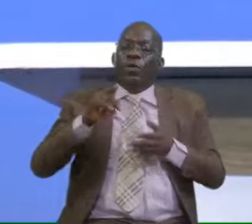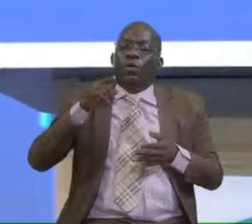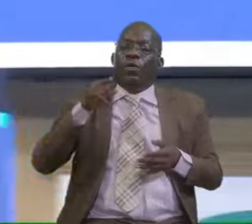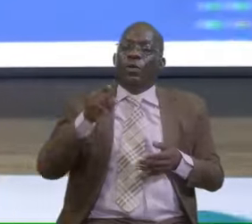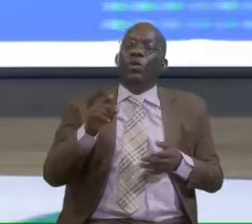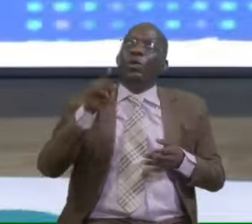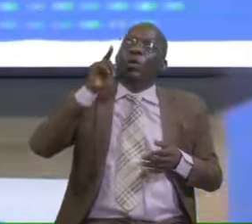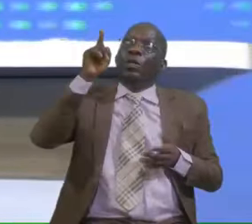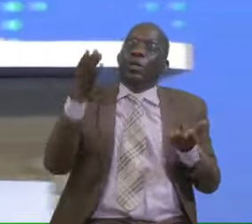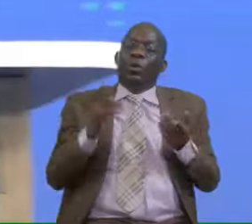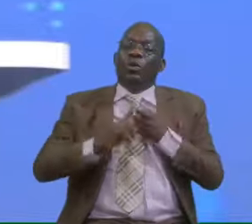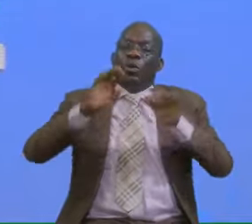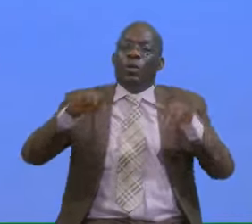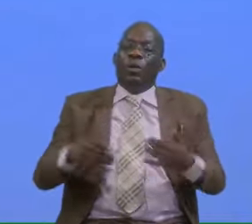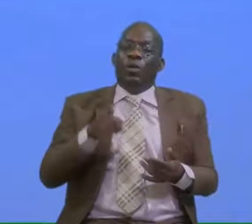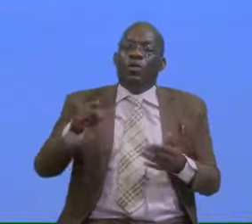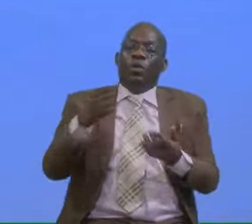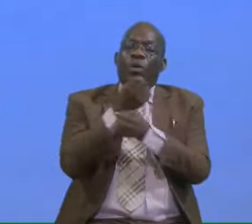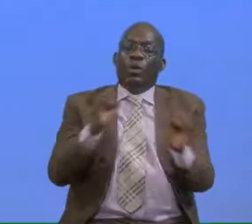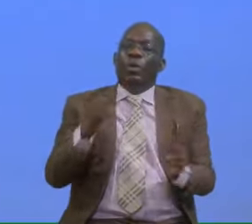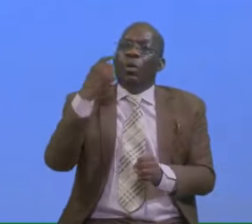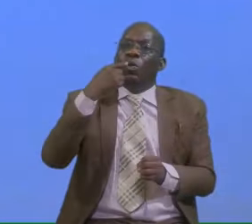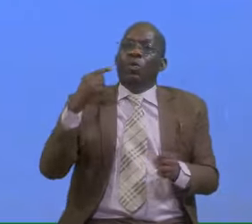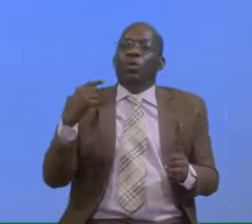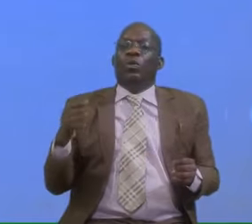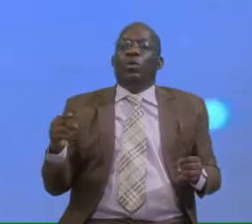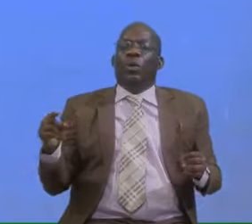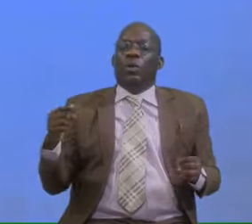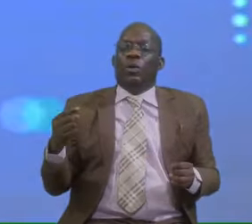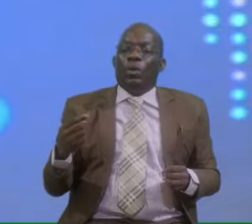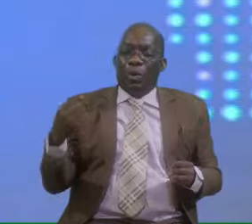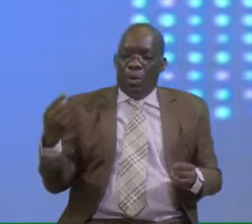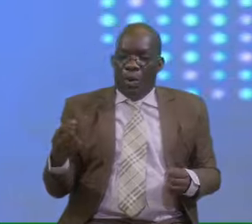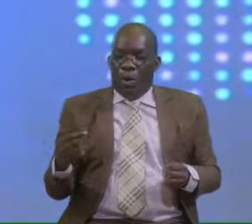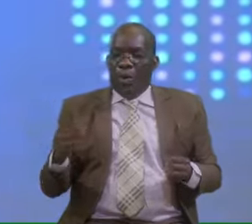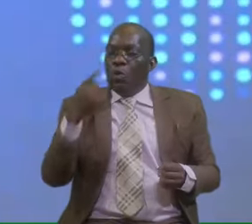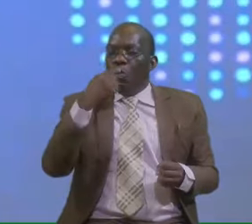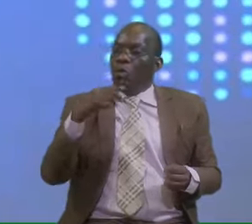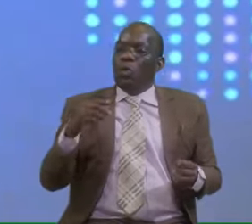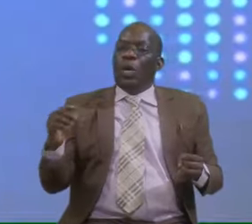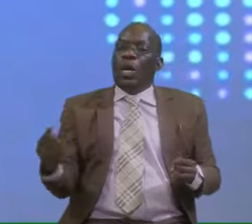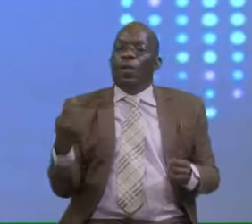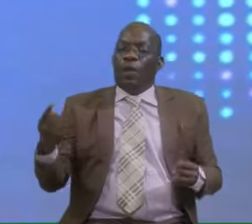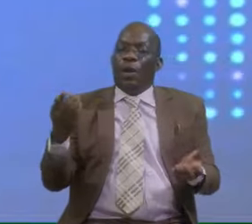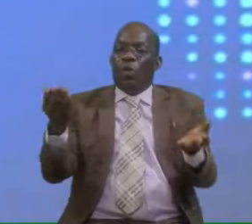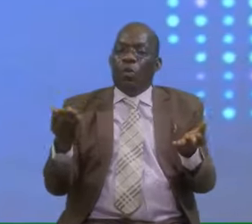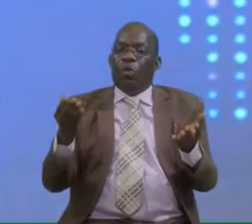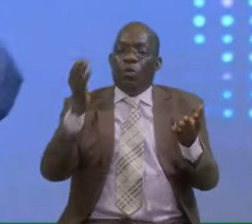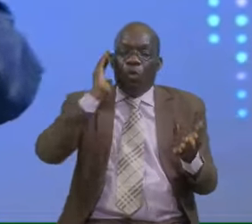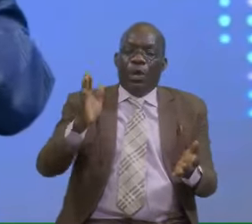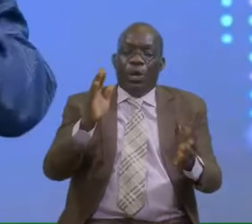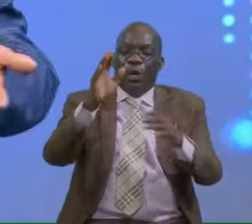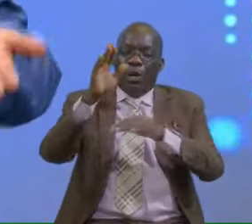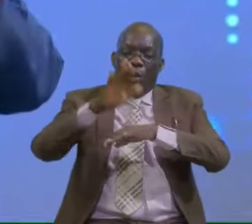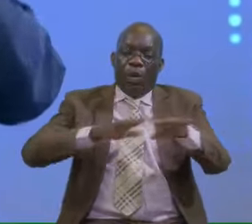salvation. And whosoever shall call on the name of the Lord